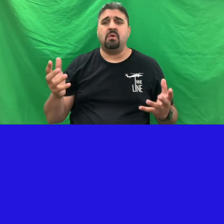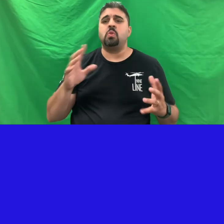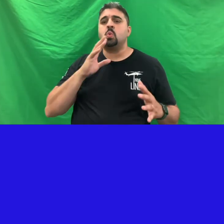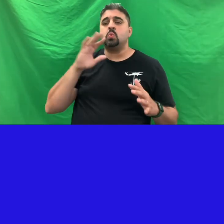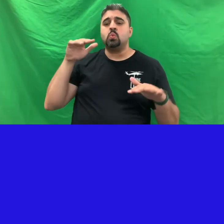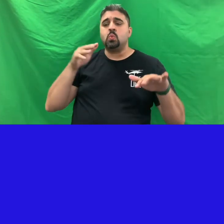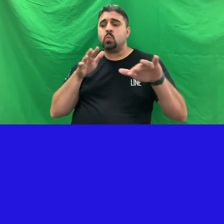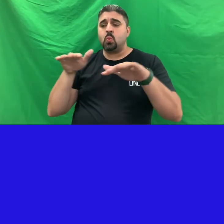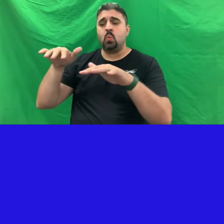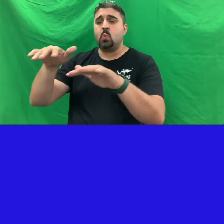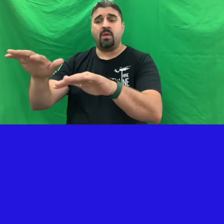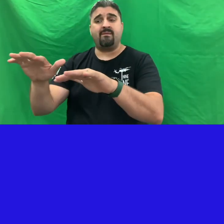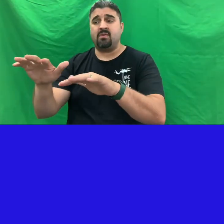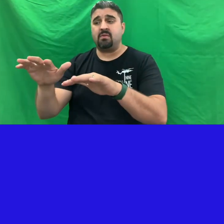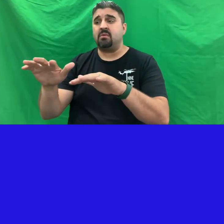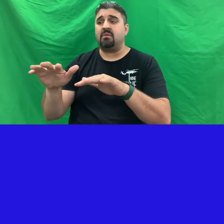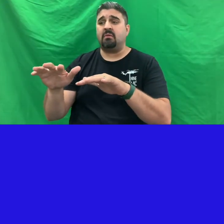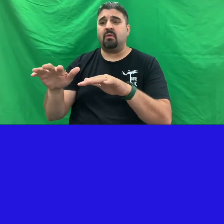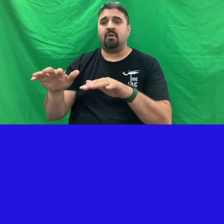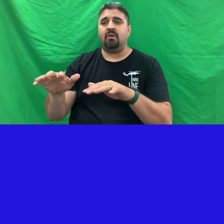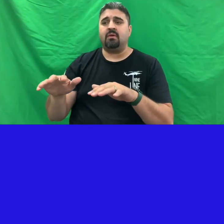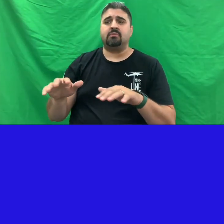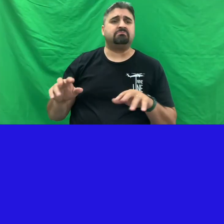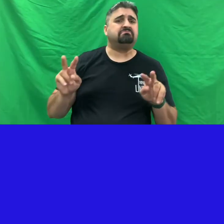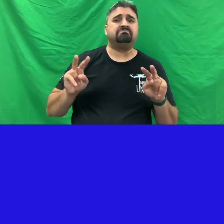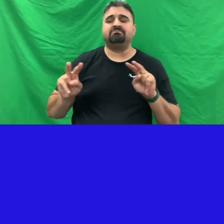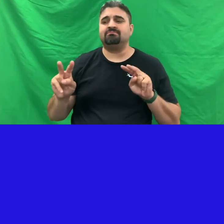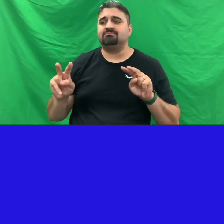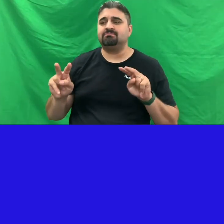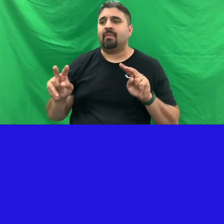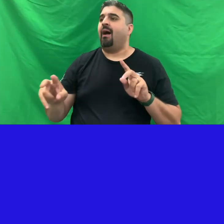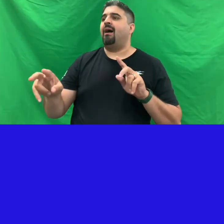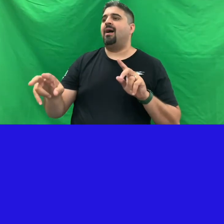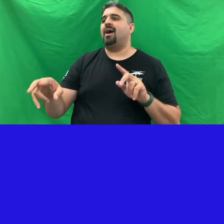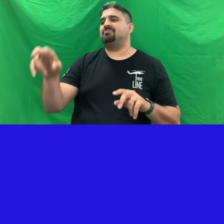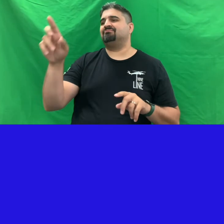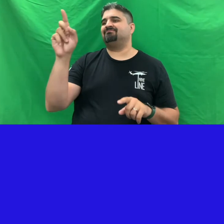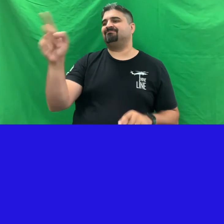Frog was not there. Toad went down to the river.